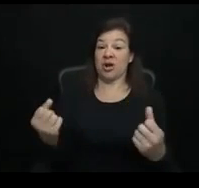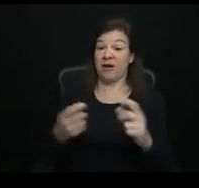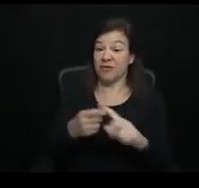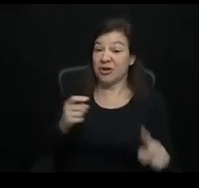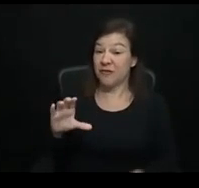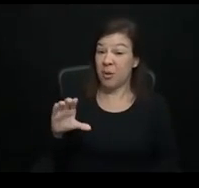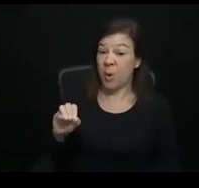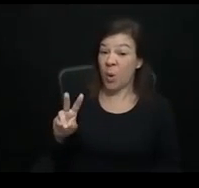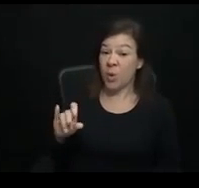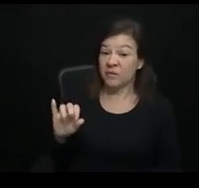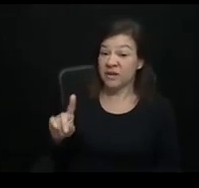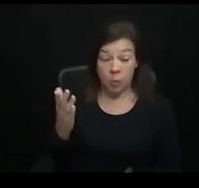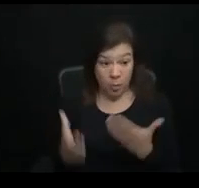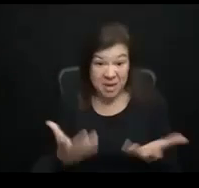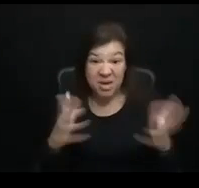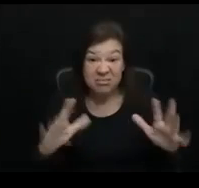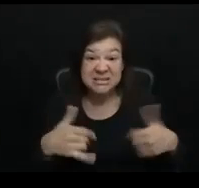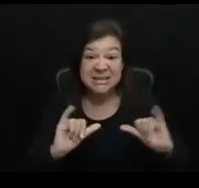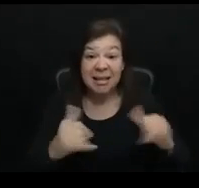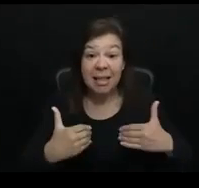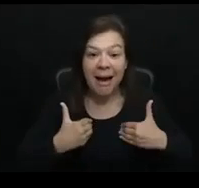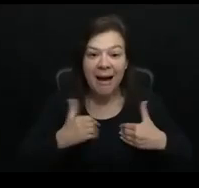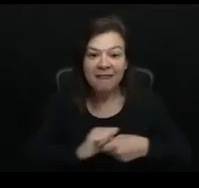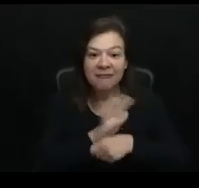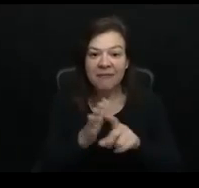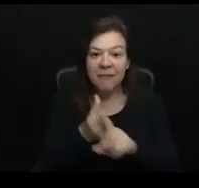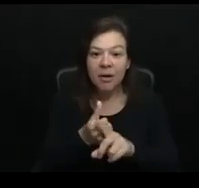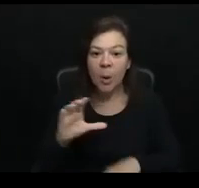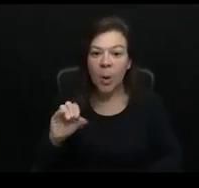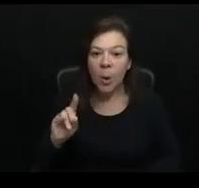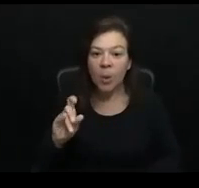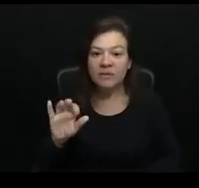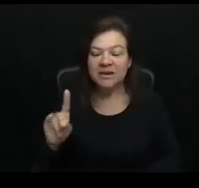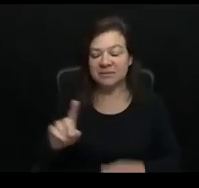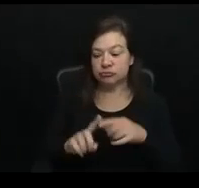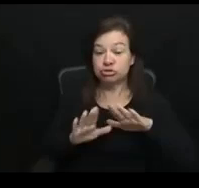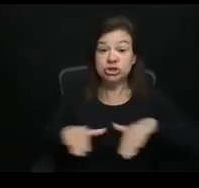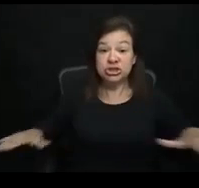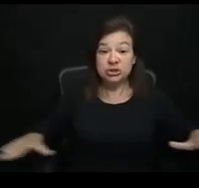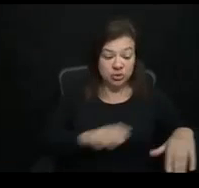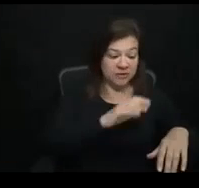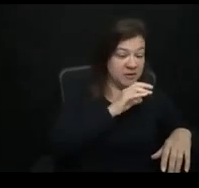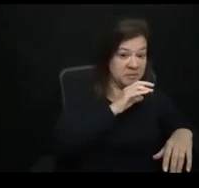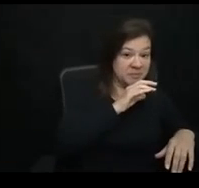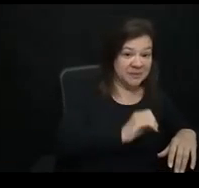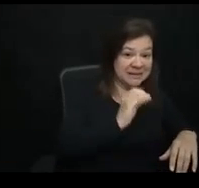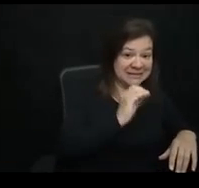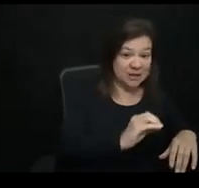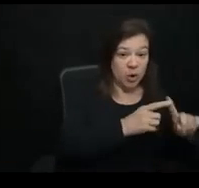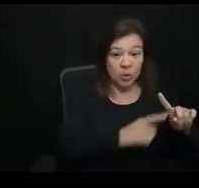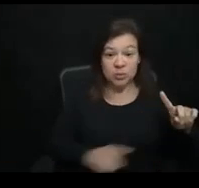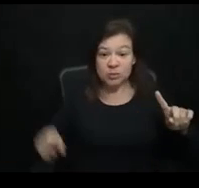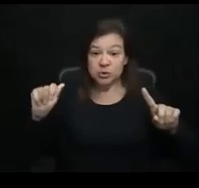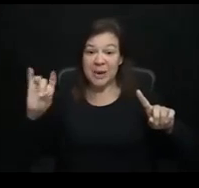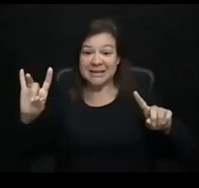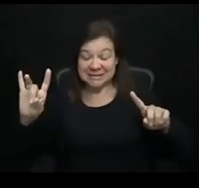COVID, and also children from infant to 18. Their lungs are still developing. So when you see on our